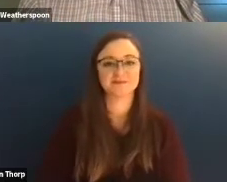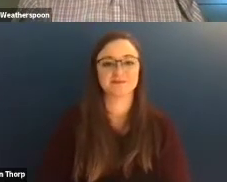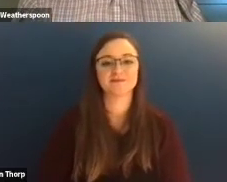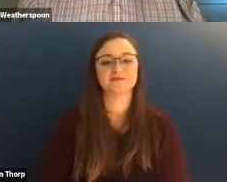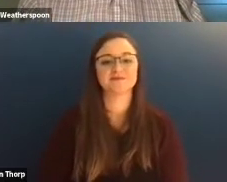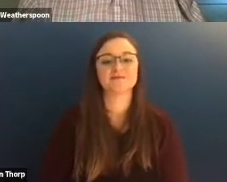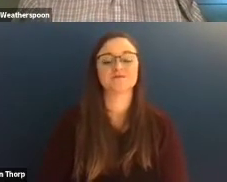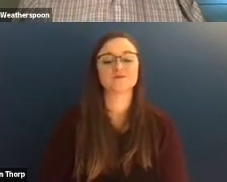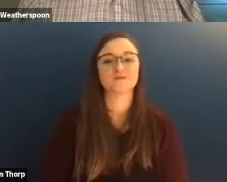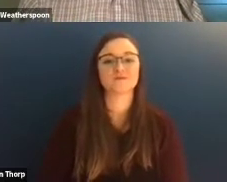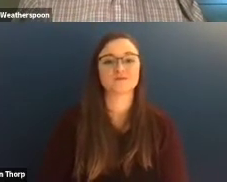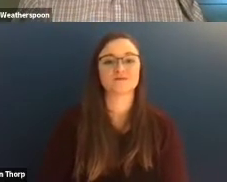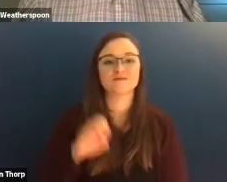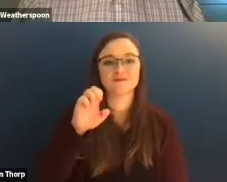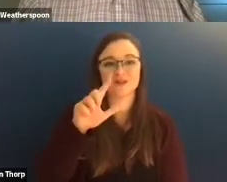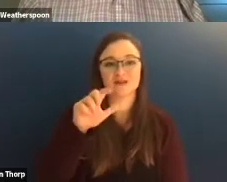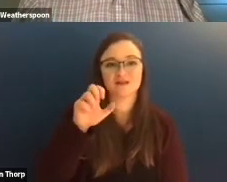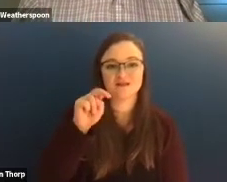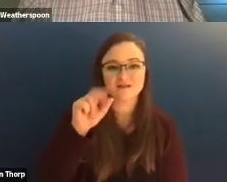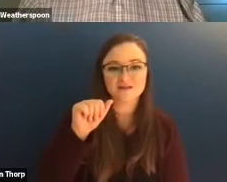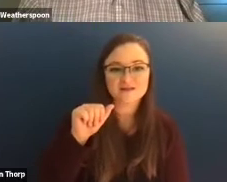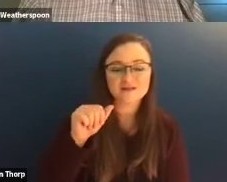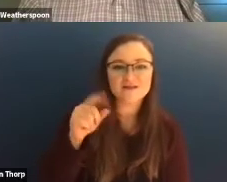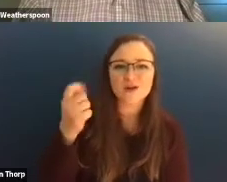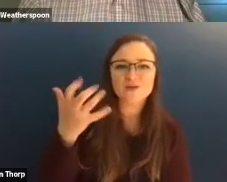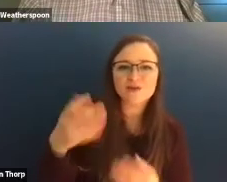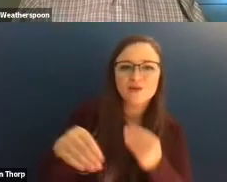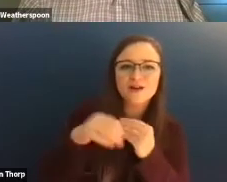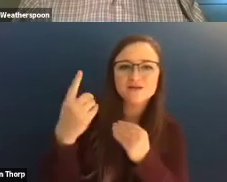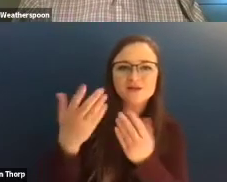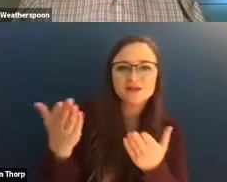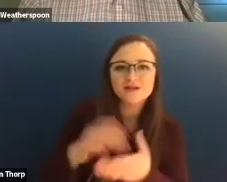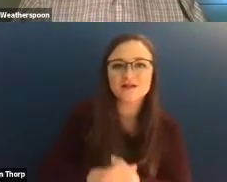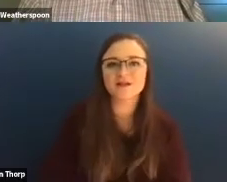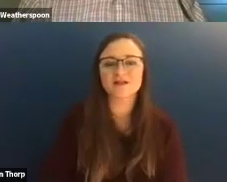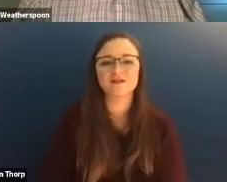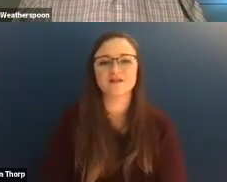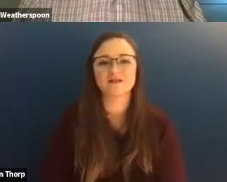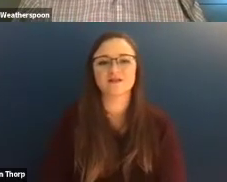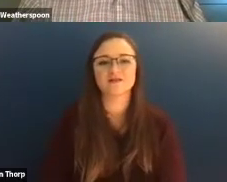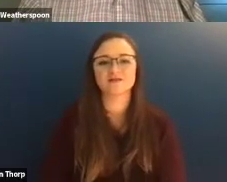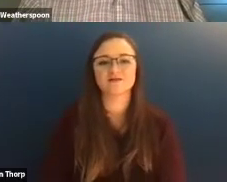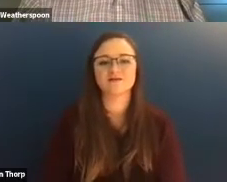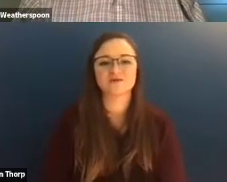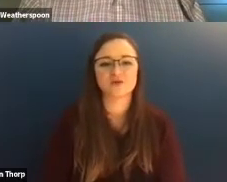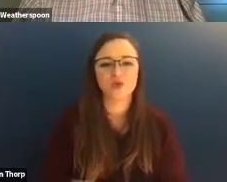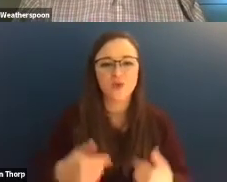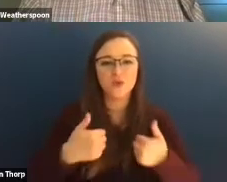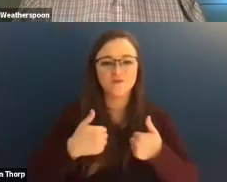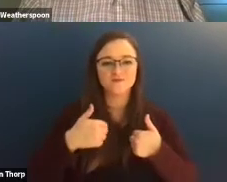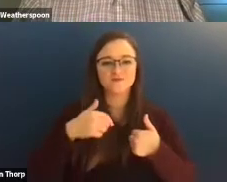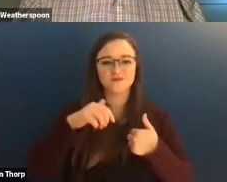Great. I think Dr. Fanny also wanted to add something. Is that correct? So I haven't started working, but during